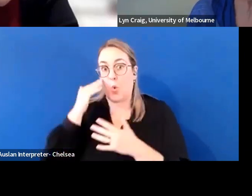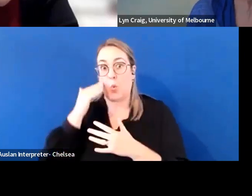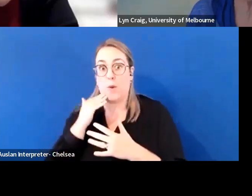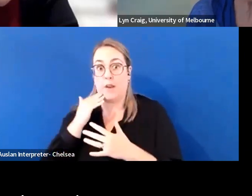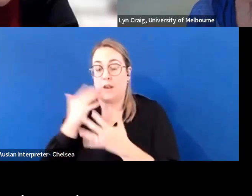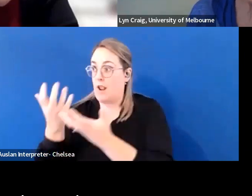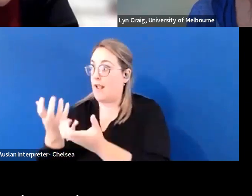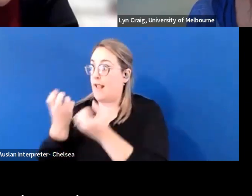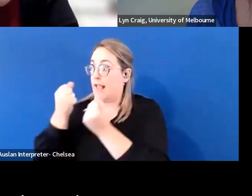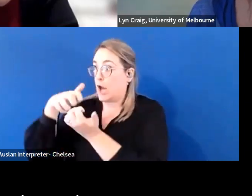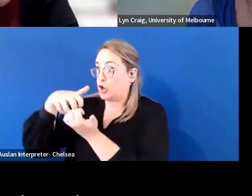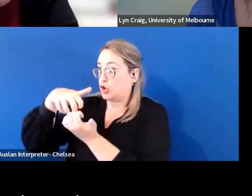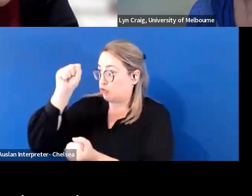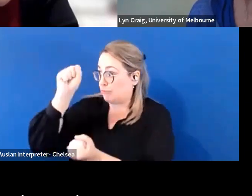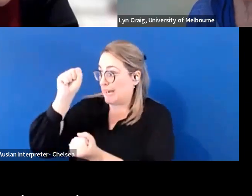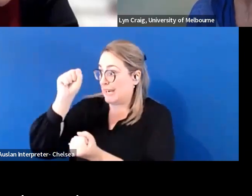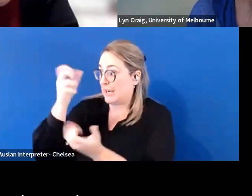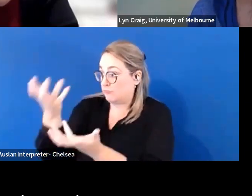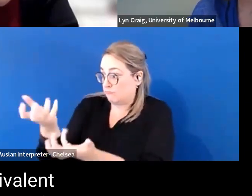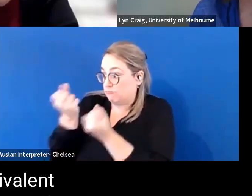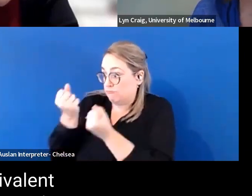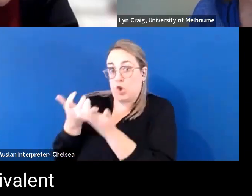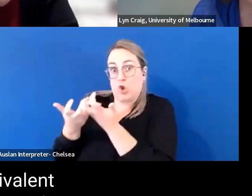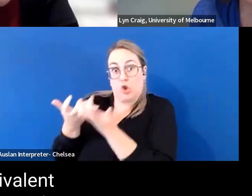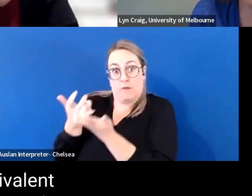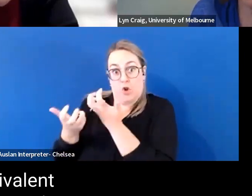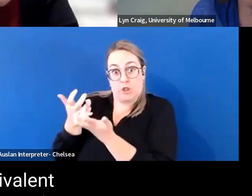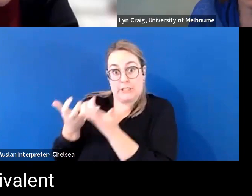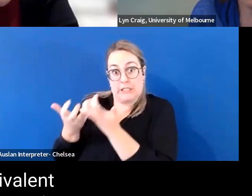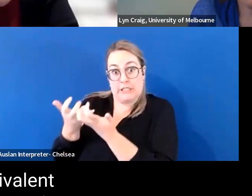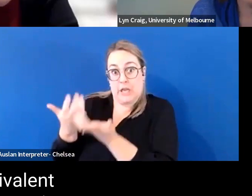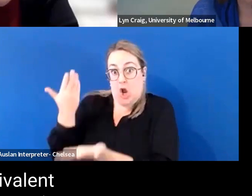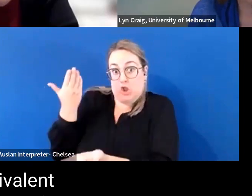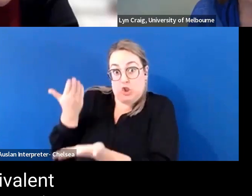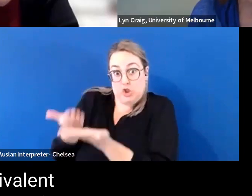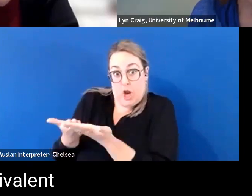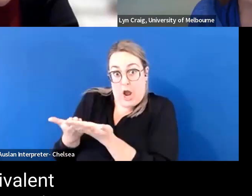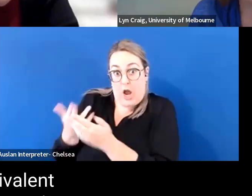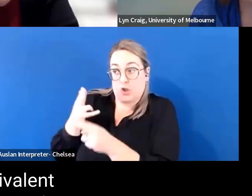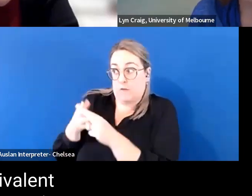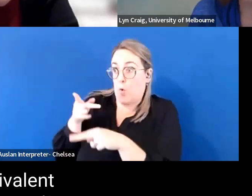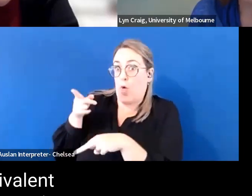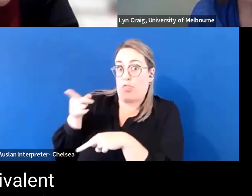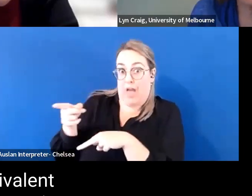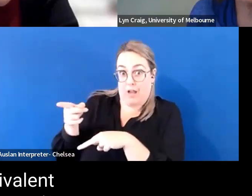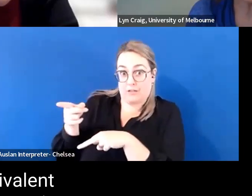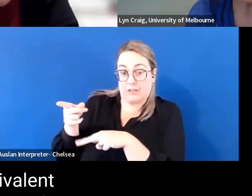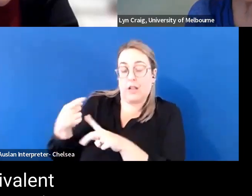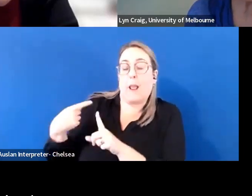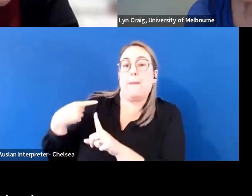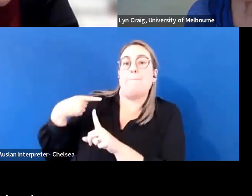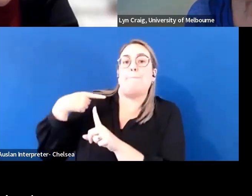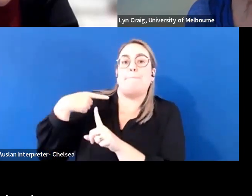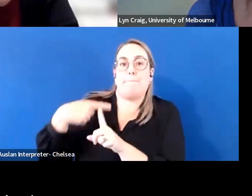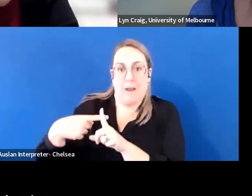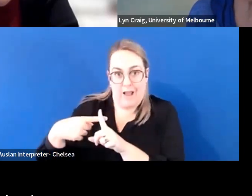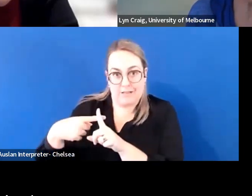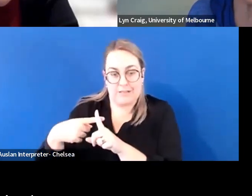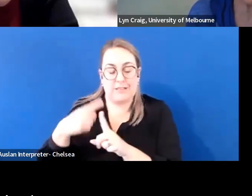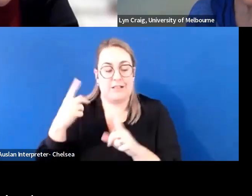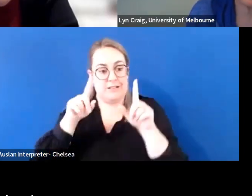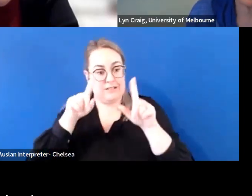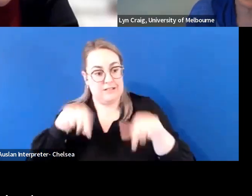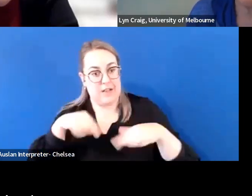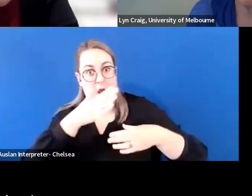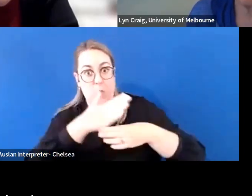educated, being likely to be charged more for equivalent kind of earning capacity as men. Trade still